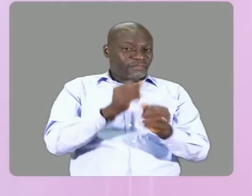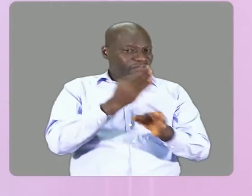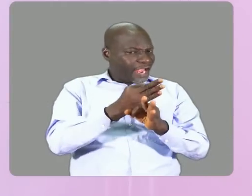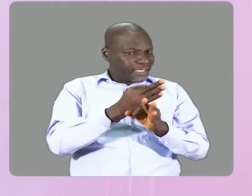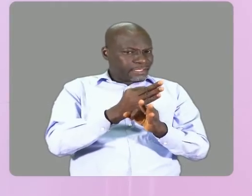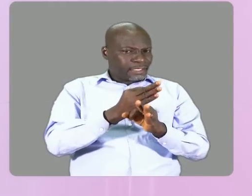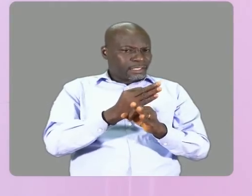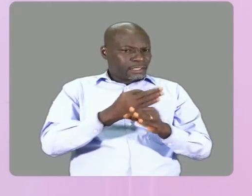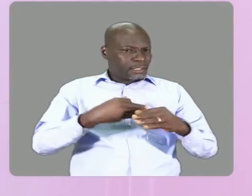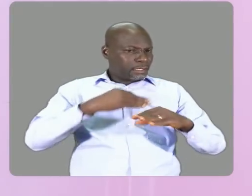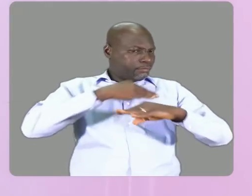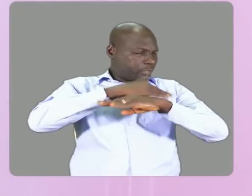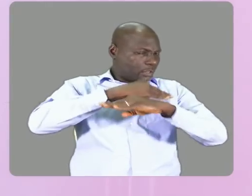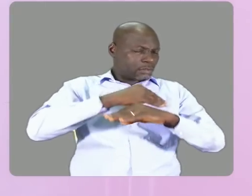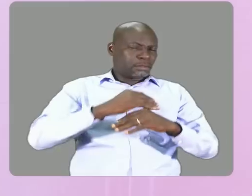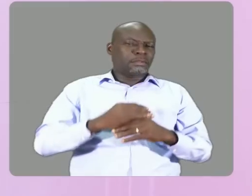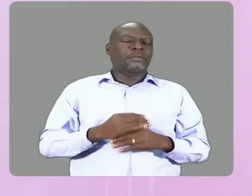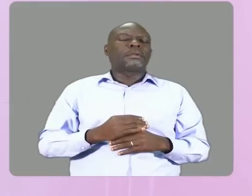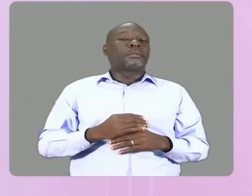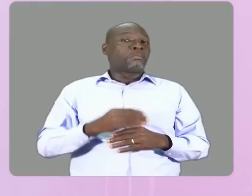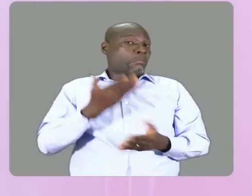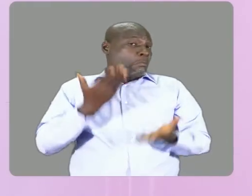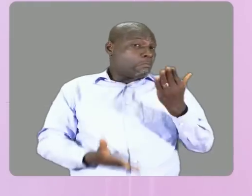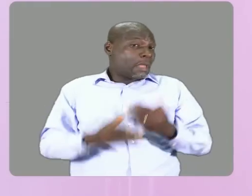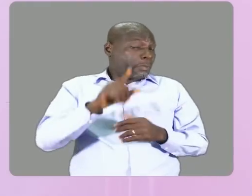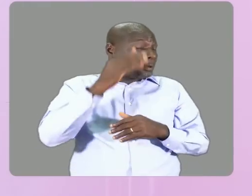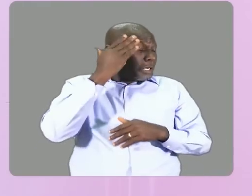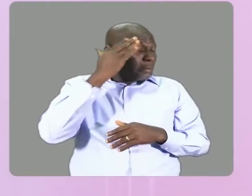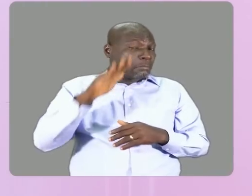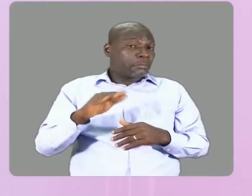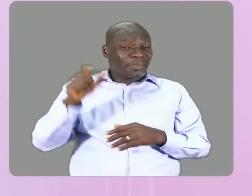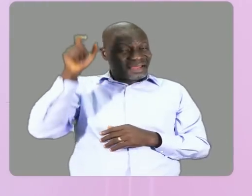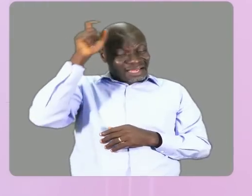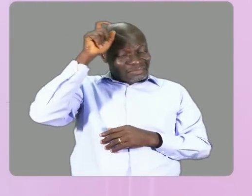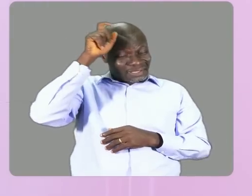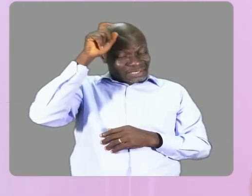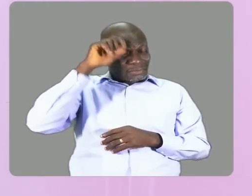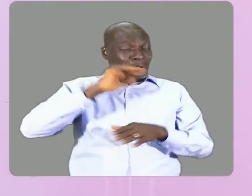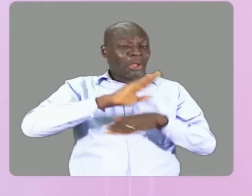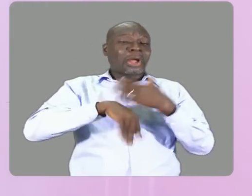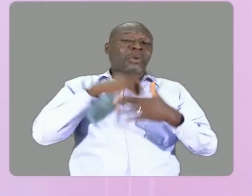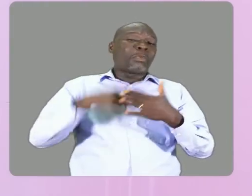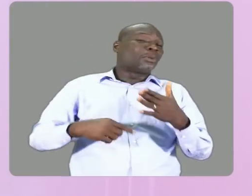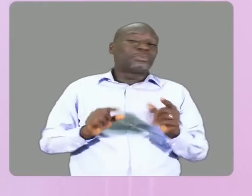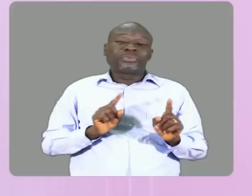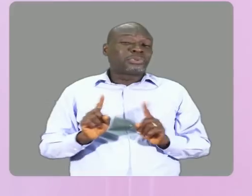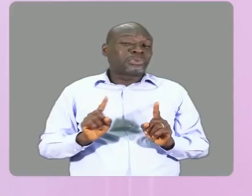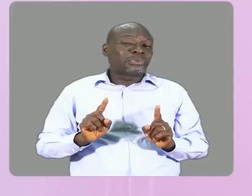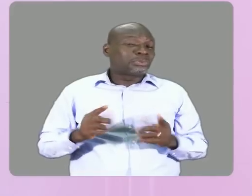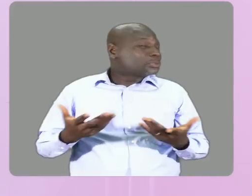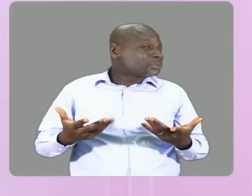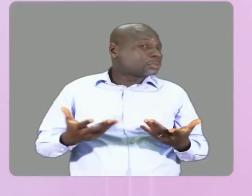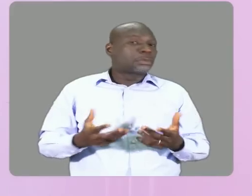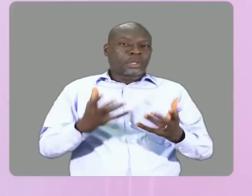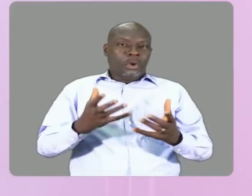kwan. Eti odofo awute me se wonimu a obonsam na dwuma wo ye nyina ne se